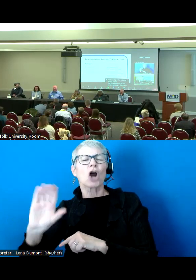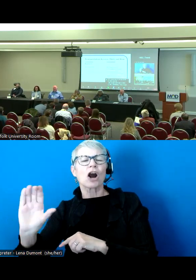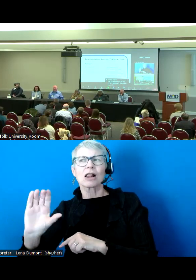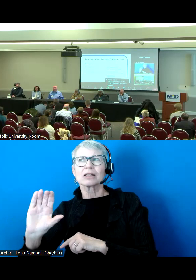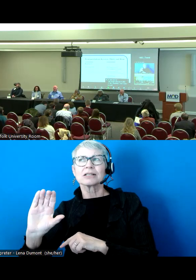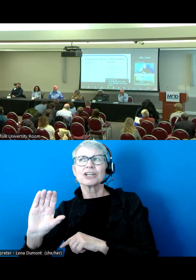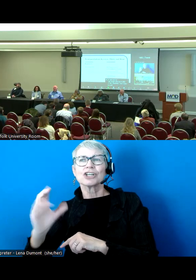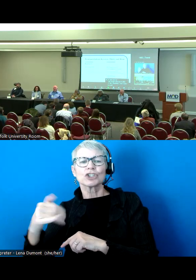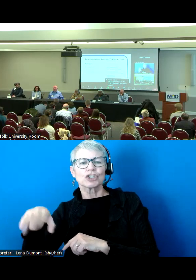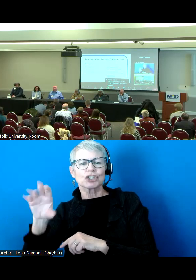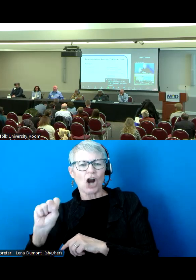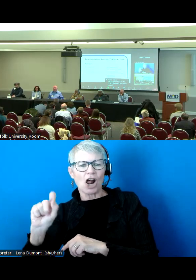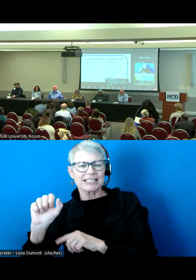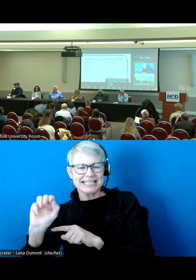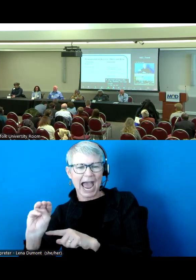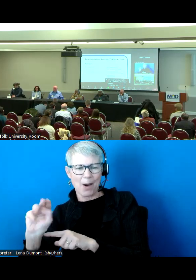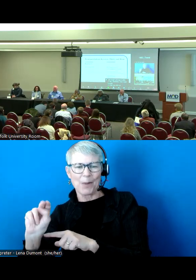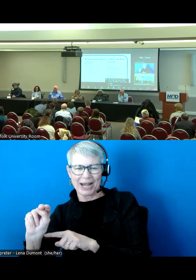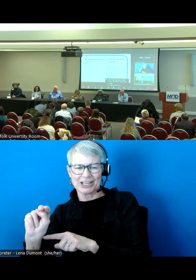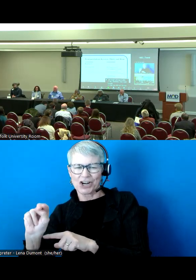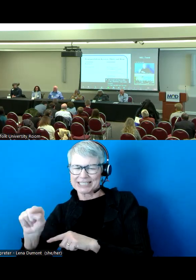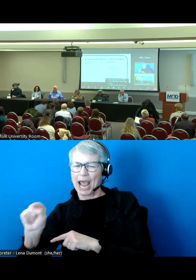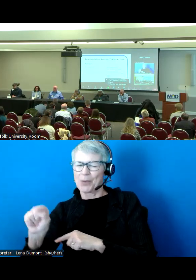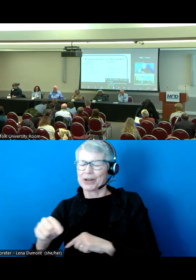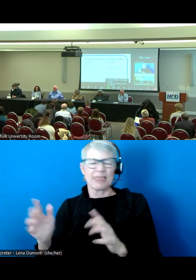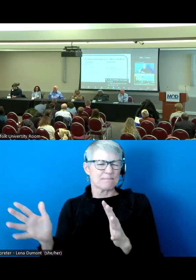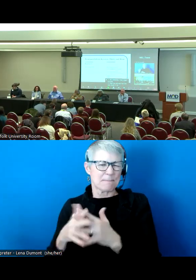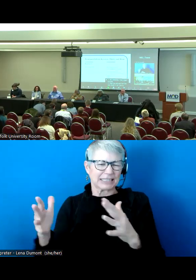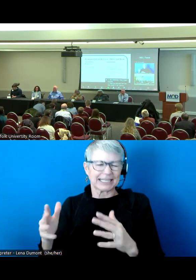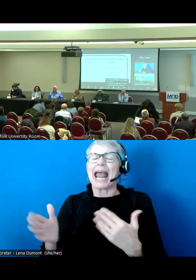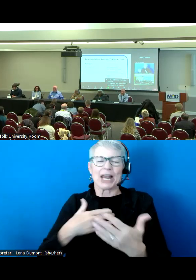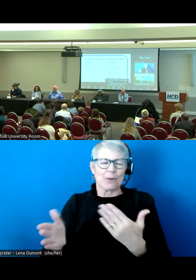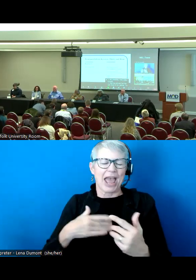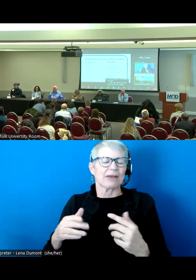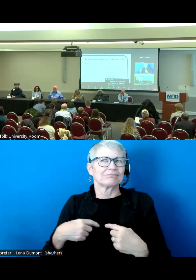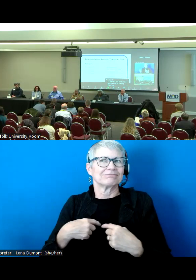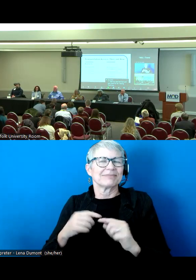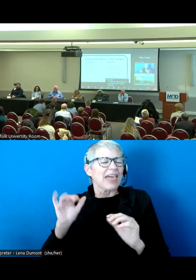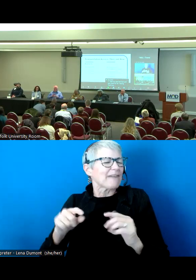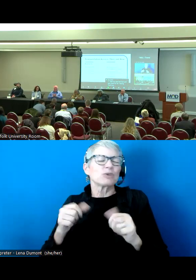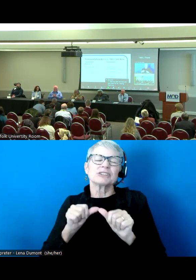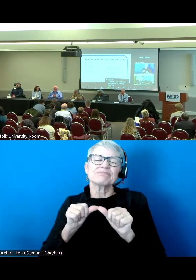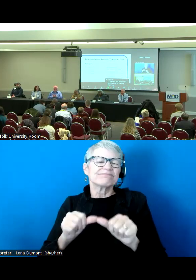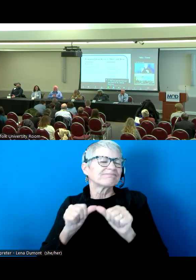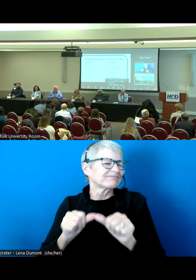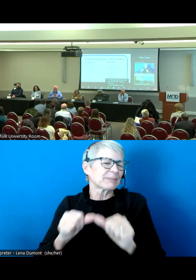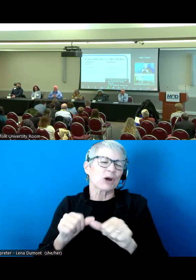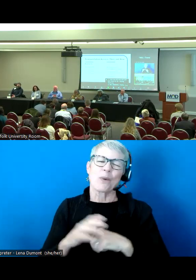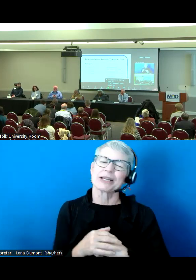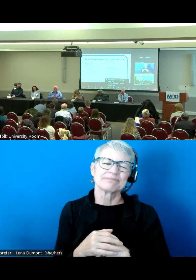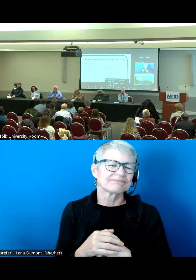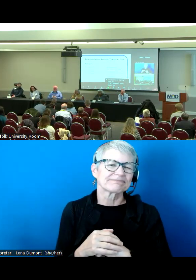and Tom and I went there for the training. Yeah, Charlestown. Thank you. Thanks, Reggie. And Andy